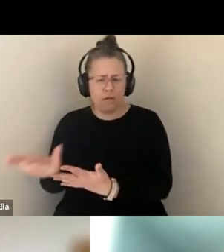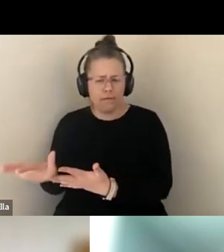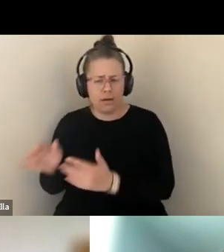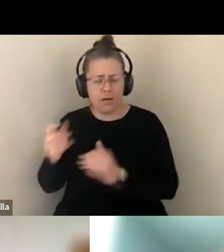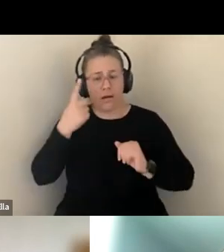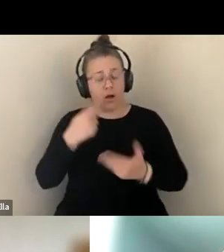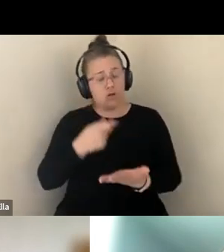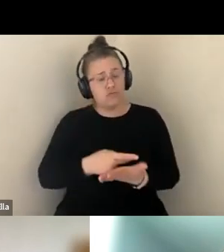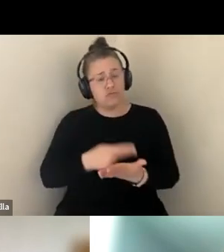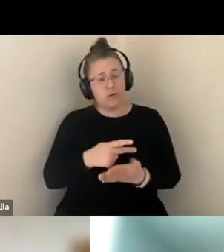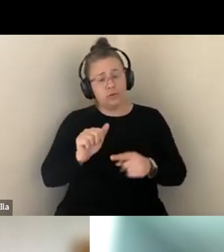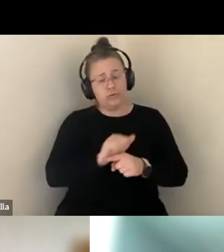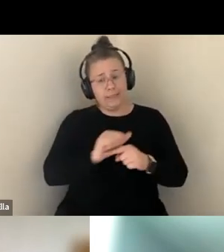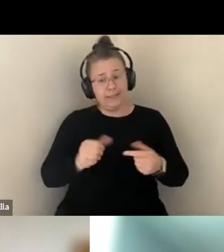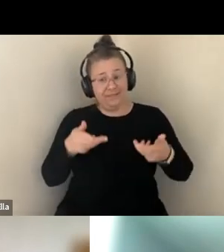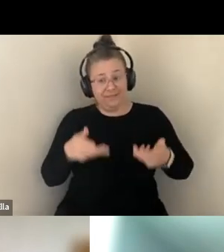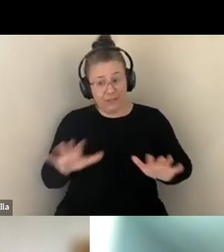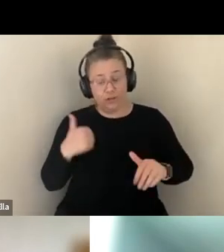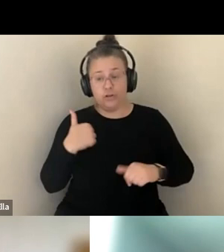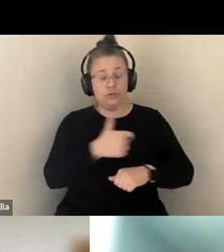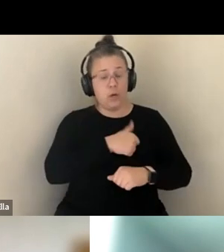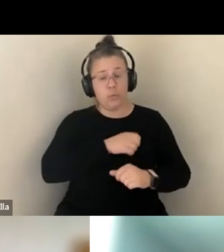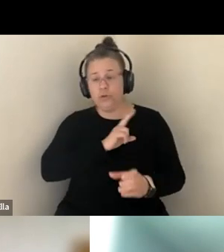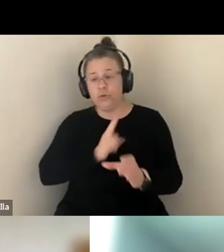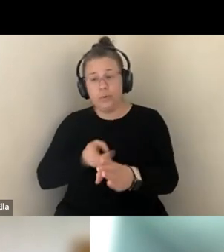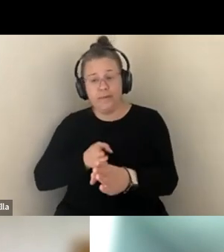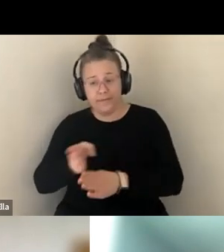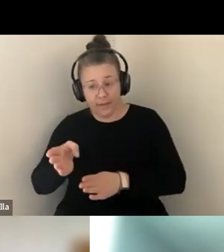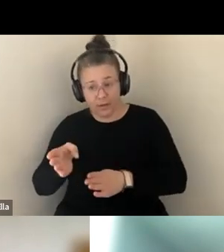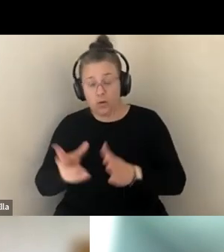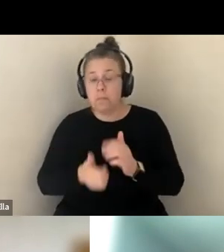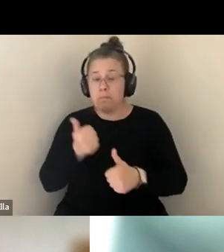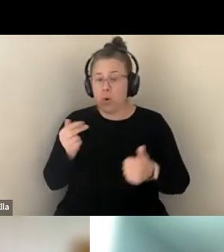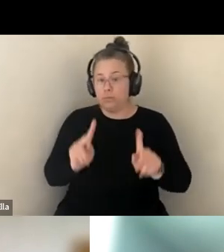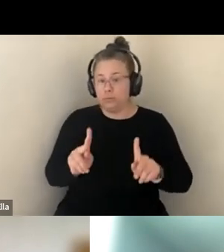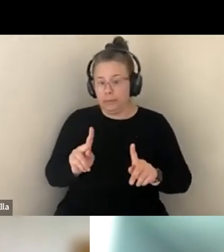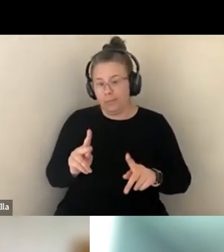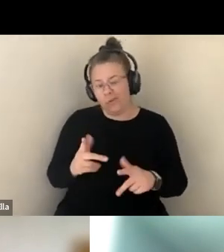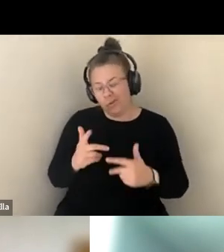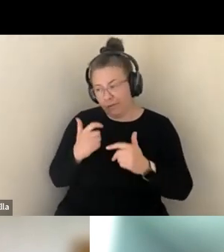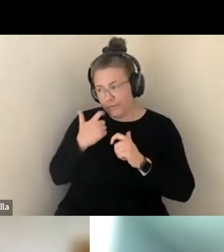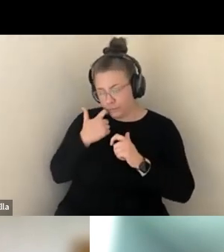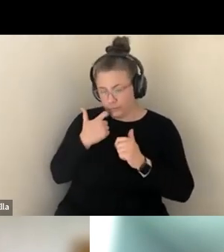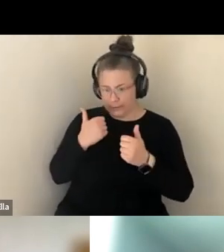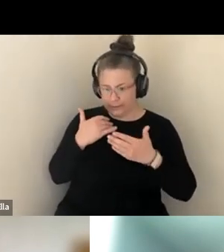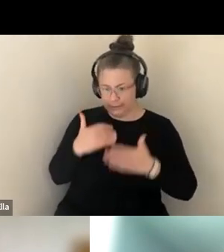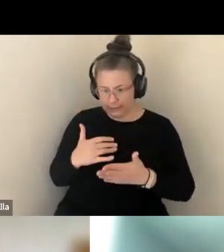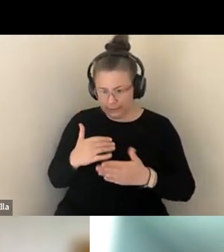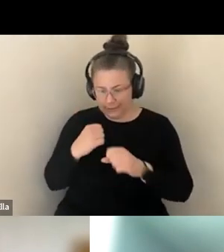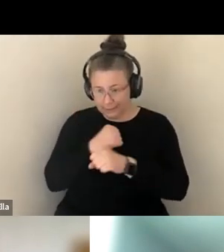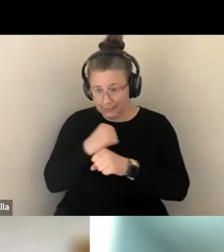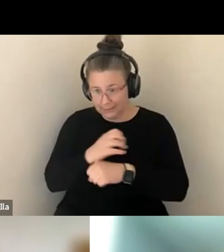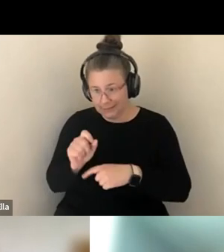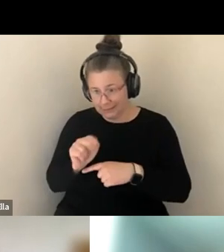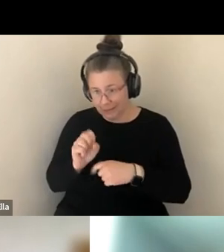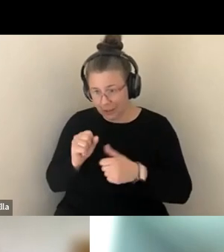who currently work in reproductive spaces, according to our most recent professional status survey, people who are working in those spaces actually spend